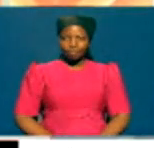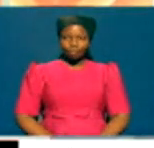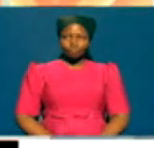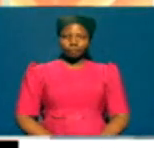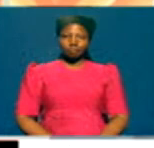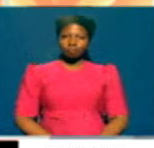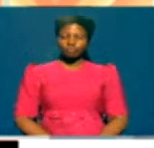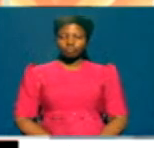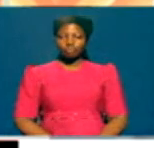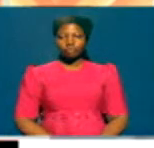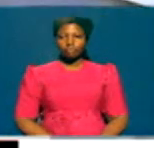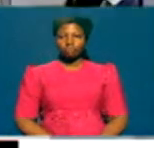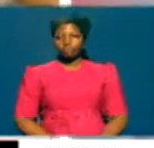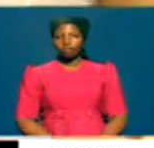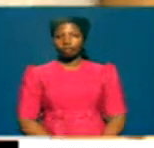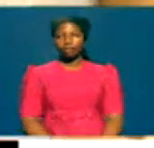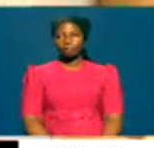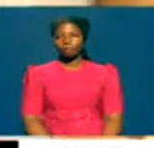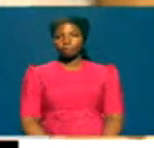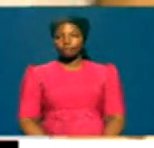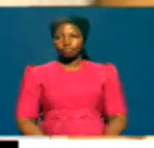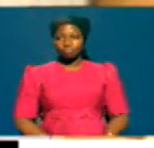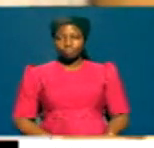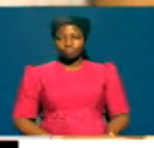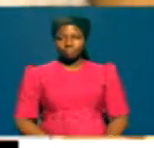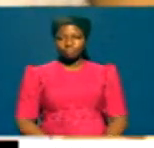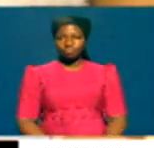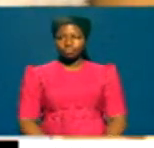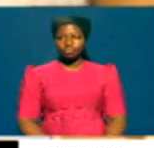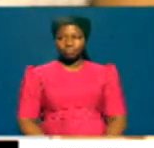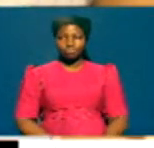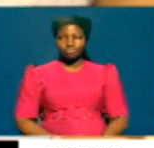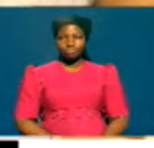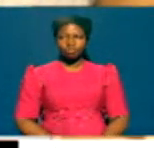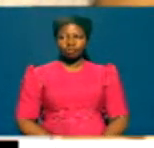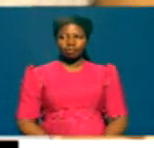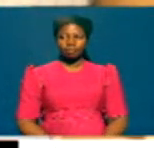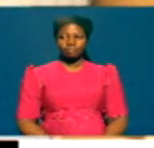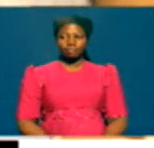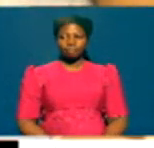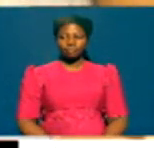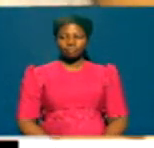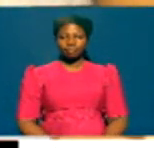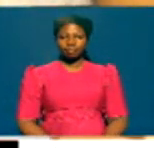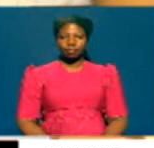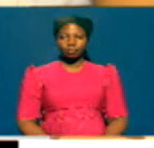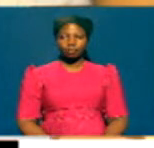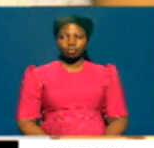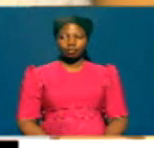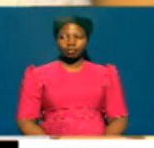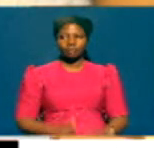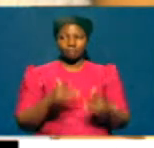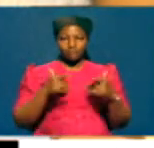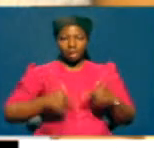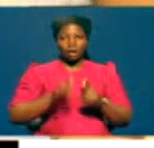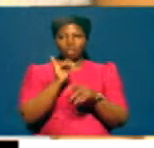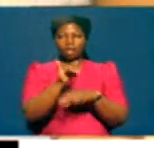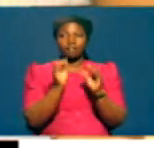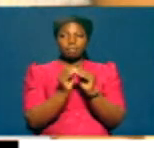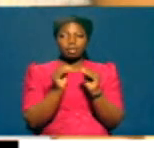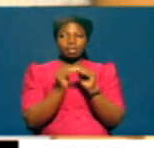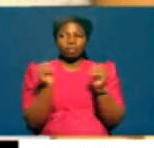I think we are reading from the same page, all of us, including the CS. Let that meeting happen.